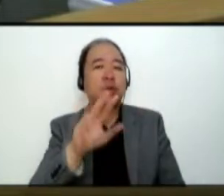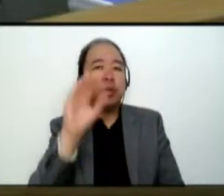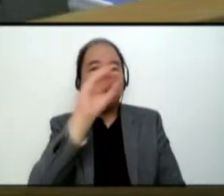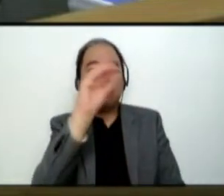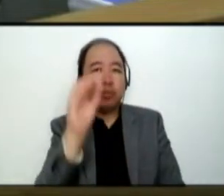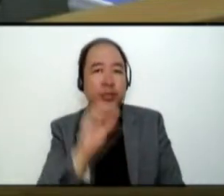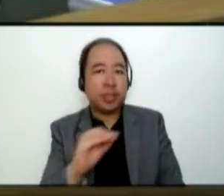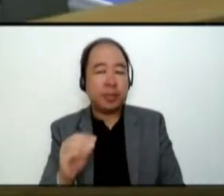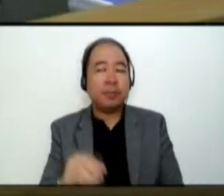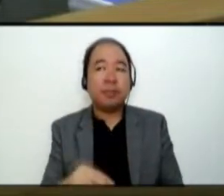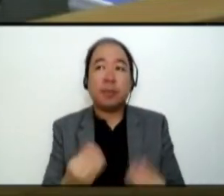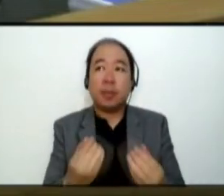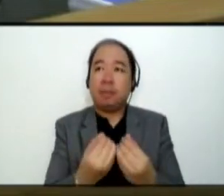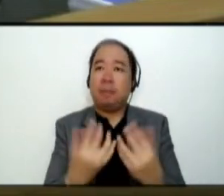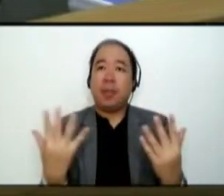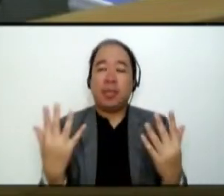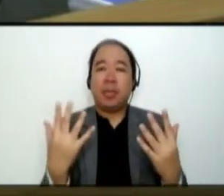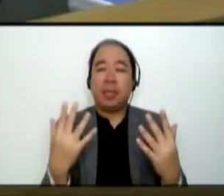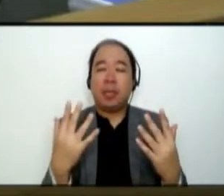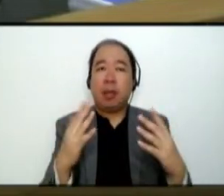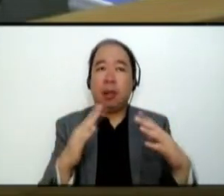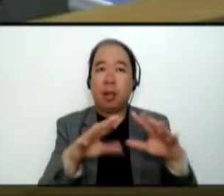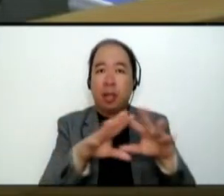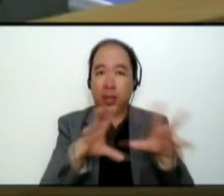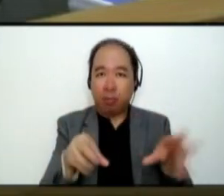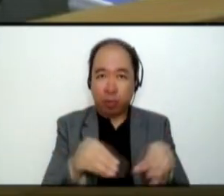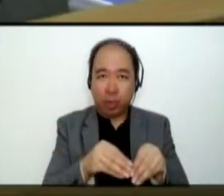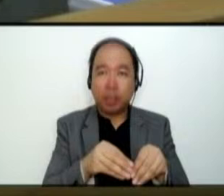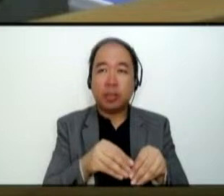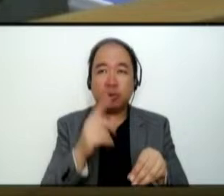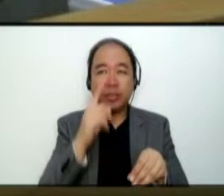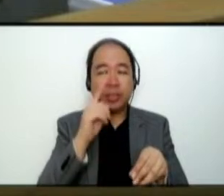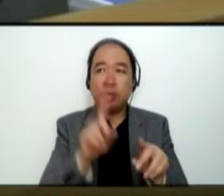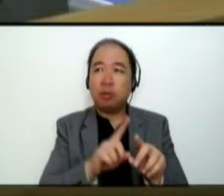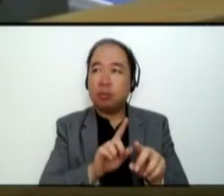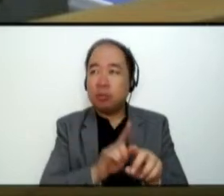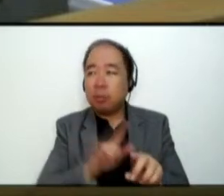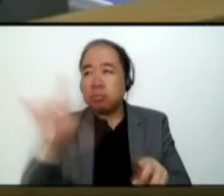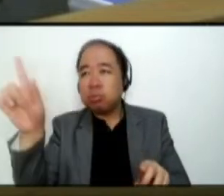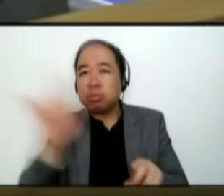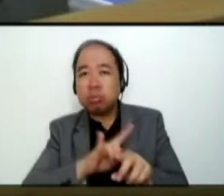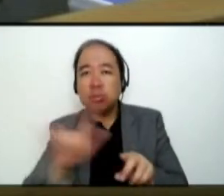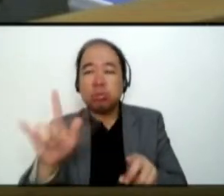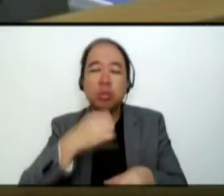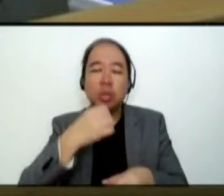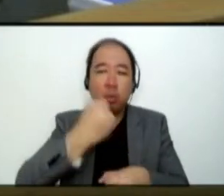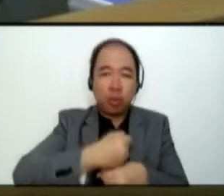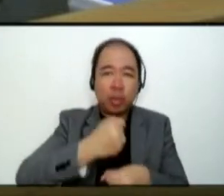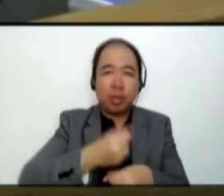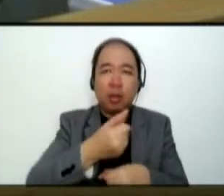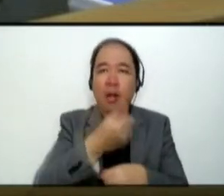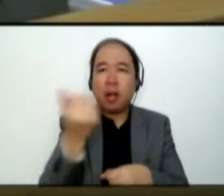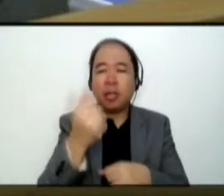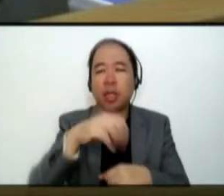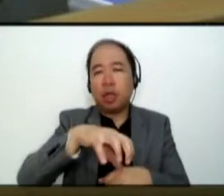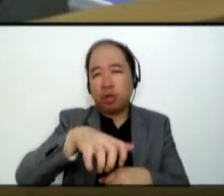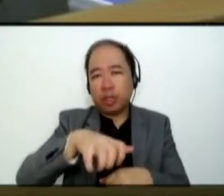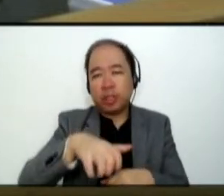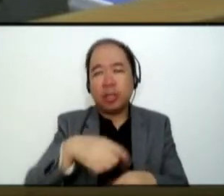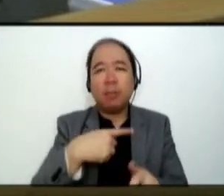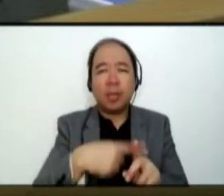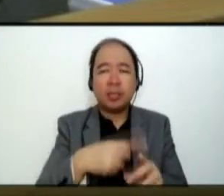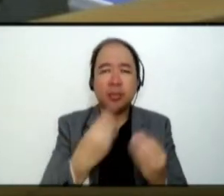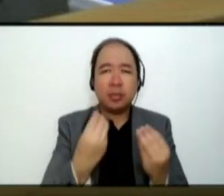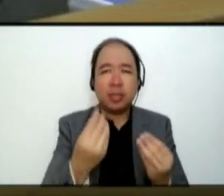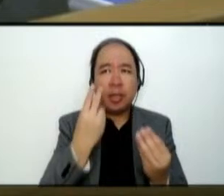people living. Youth are working and studying abroad. Today's discussion obviously will help to design policy for strengthening